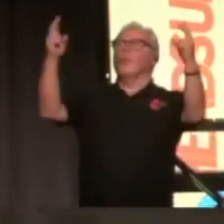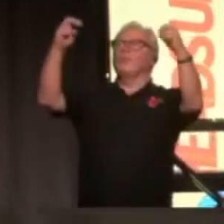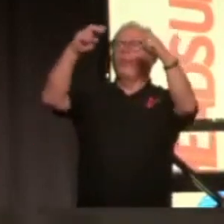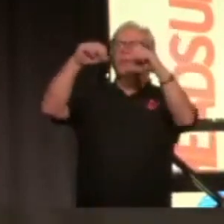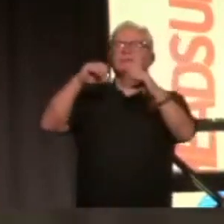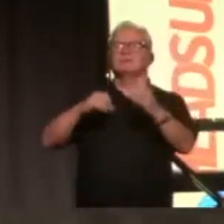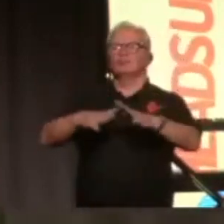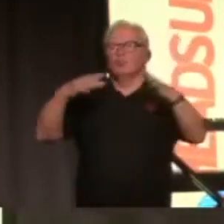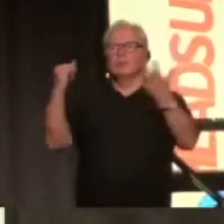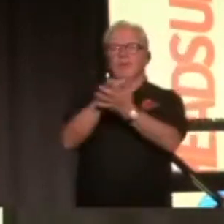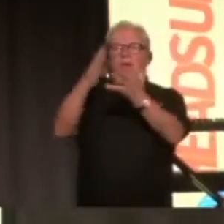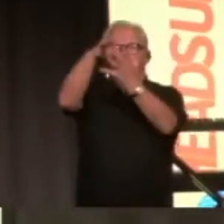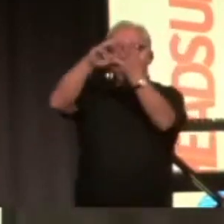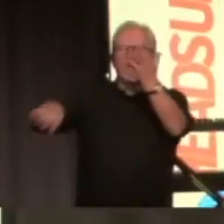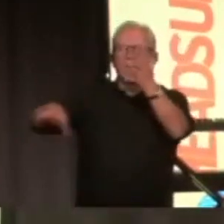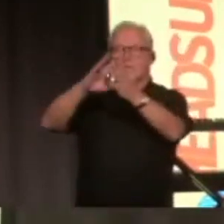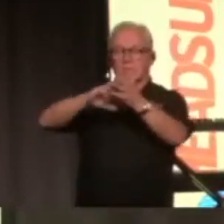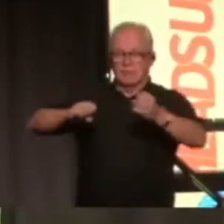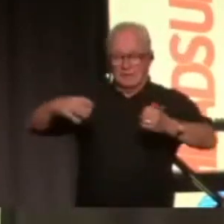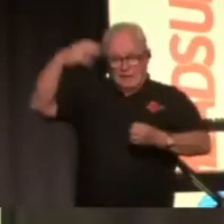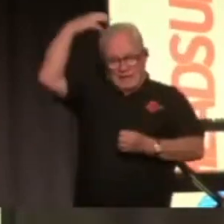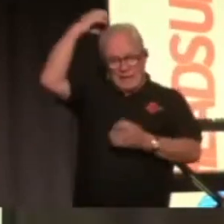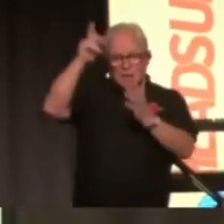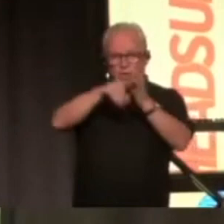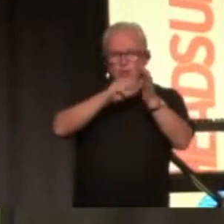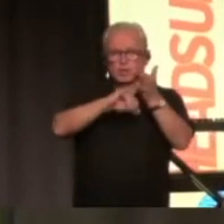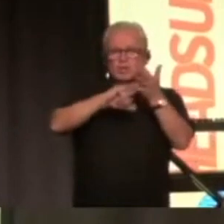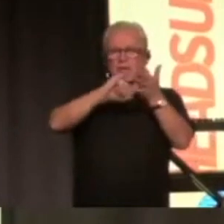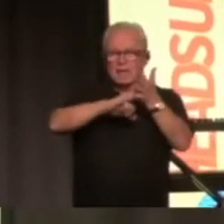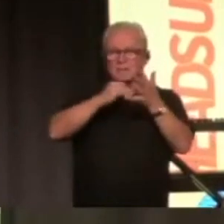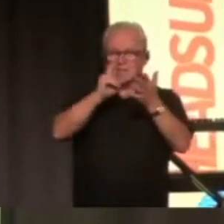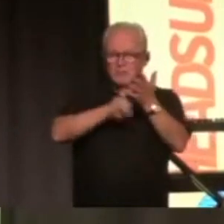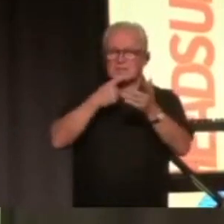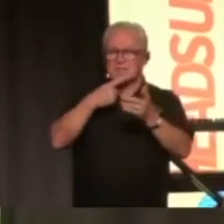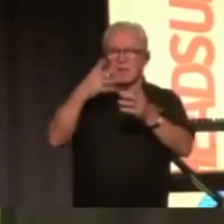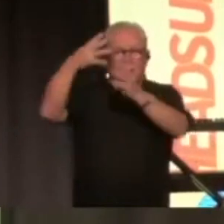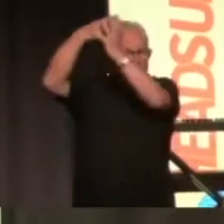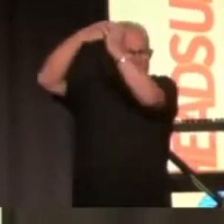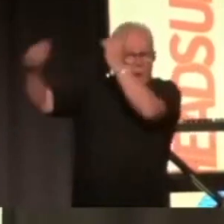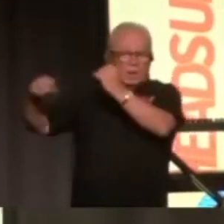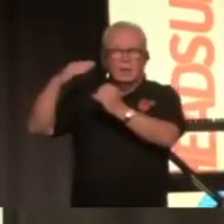arguments. The New King James, or the King James Version, says casting down imaginations.